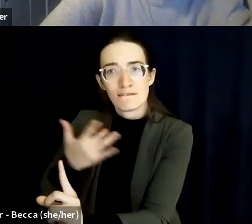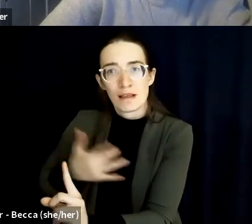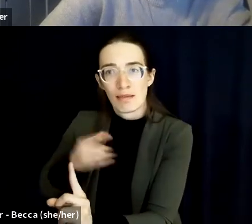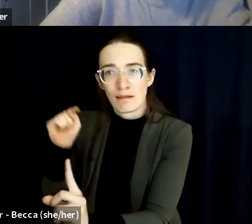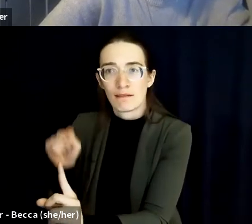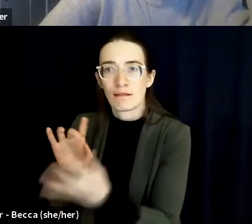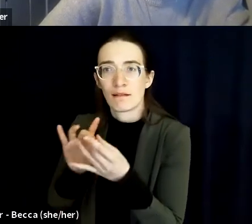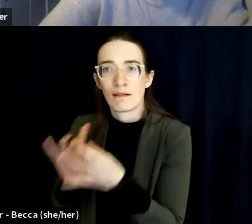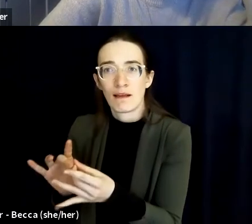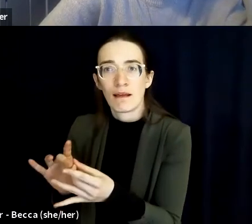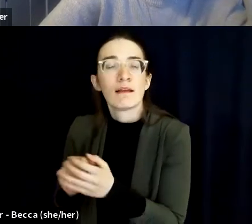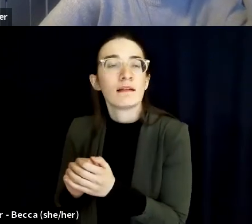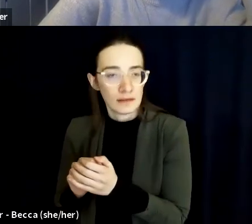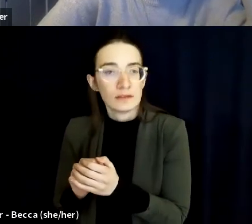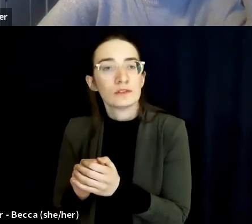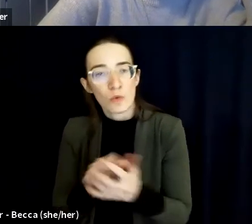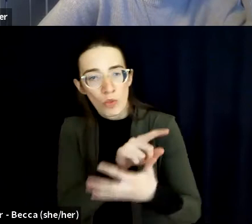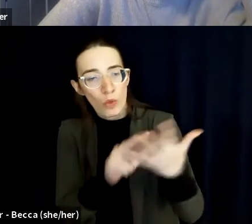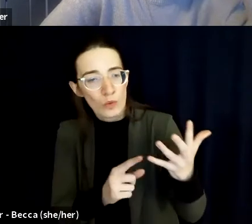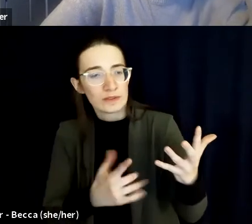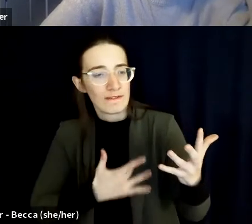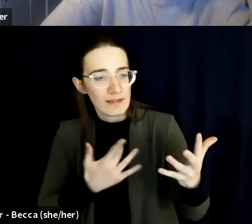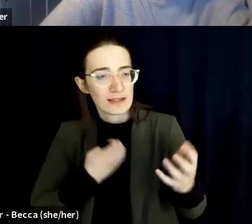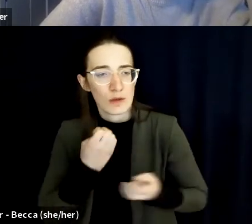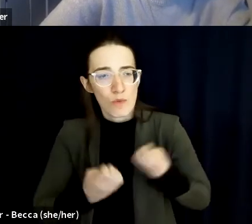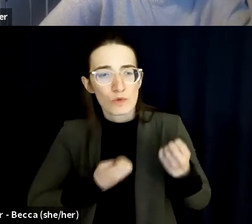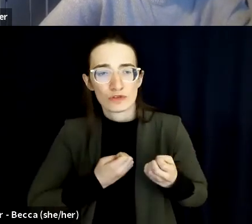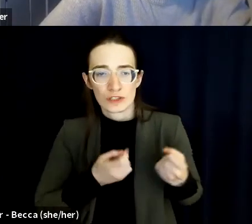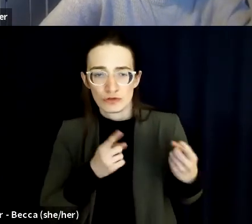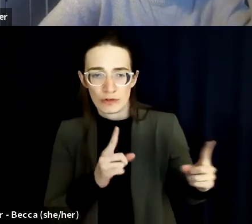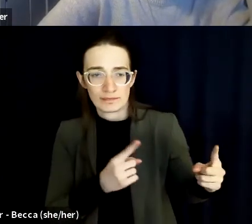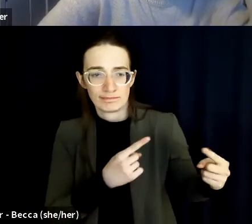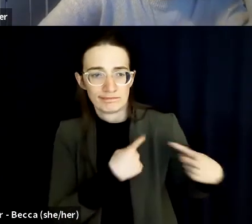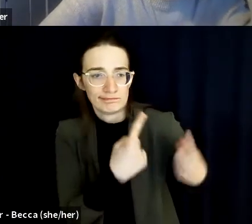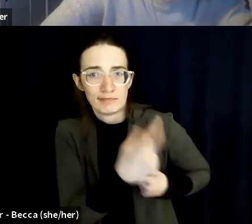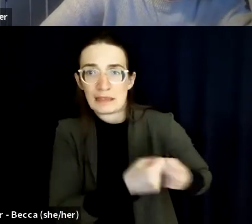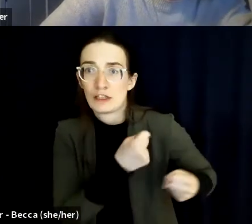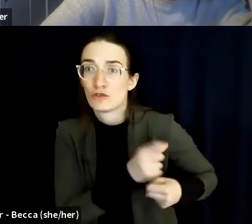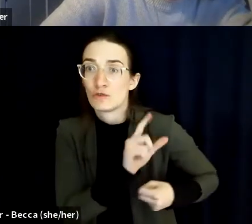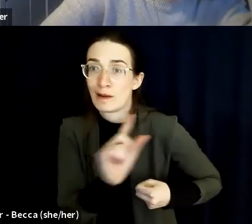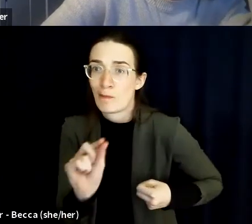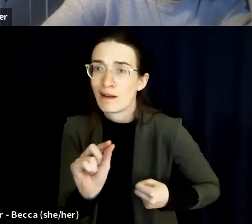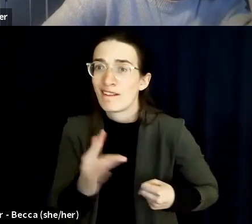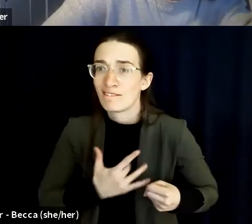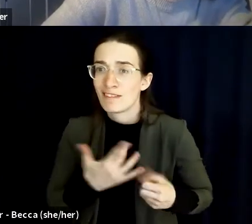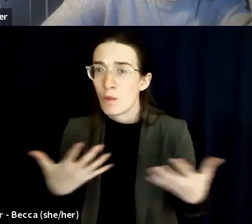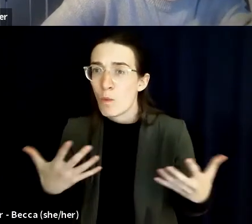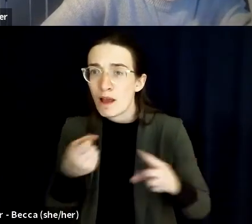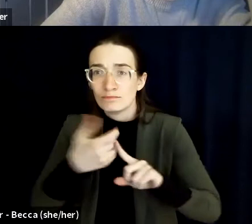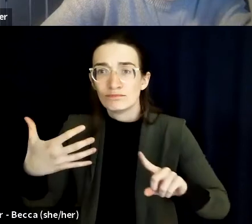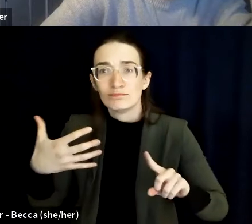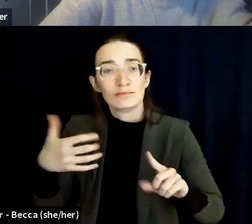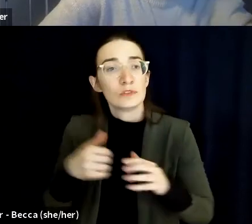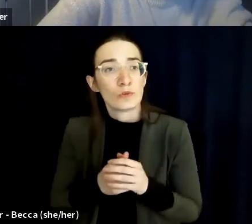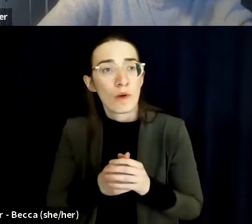did you feel these different emotions in 2020? What did that look like? So I'm just looking at the